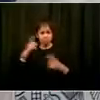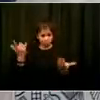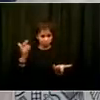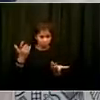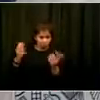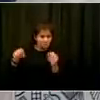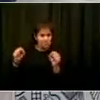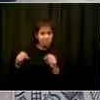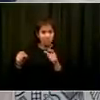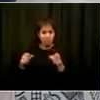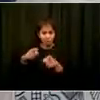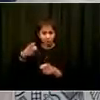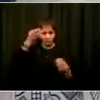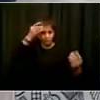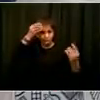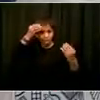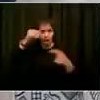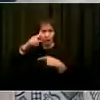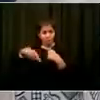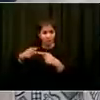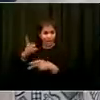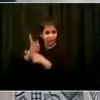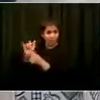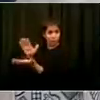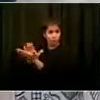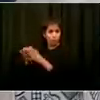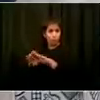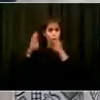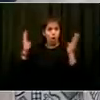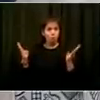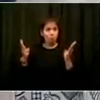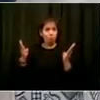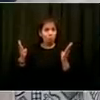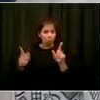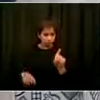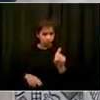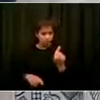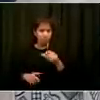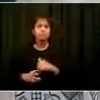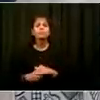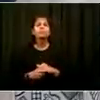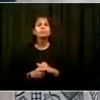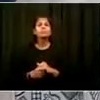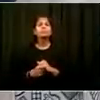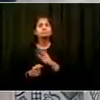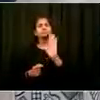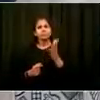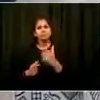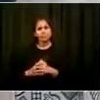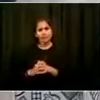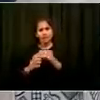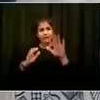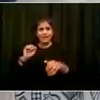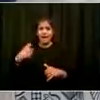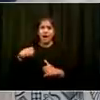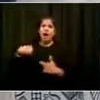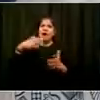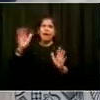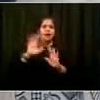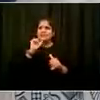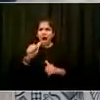closing? James, again, I wouldn't say all day. I understand everyone's impatience on such an important